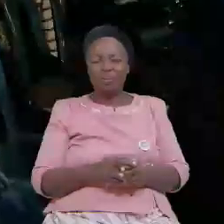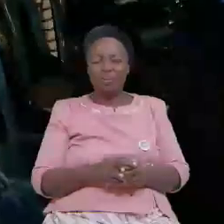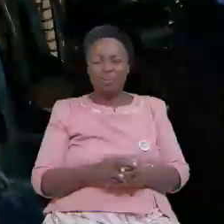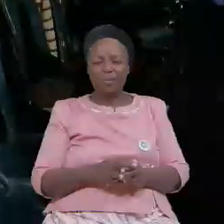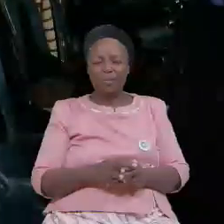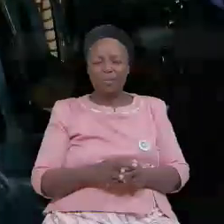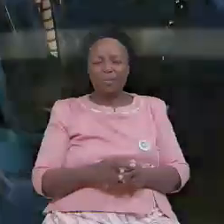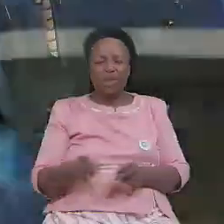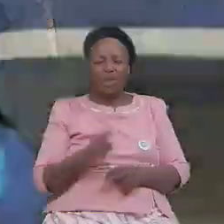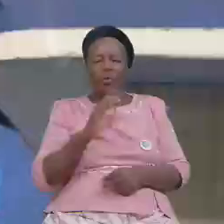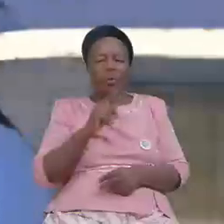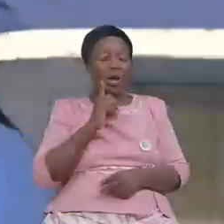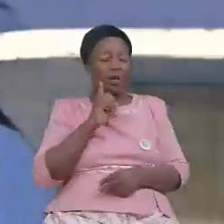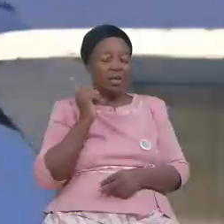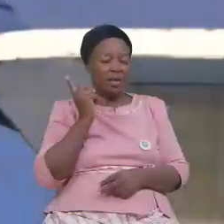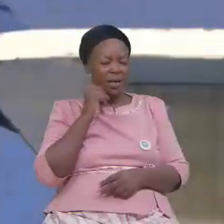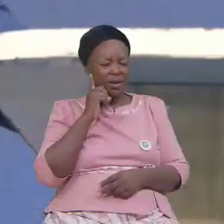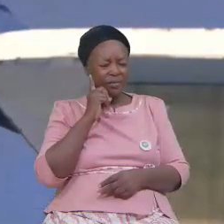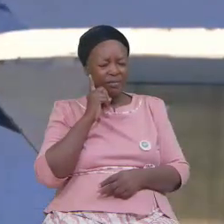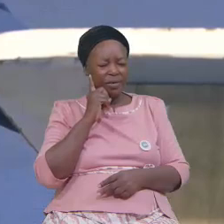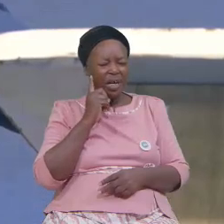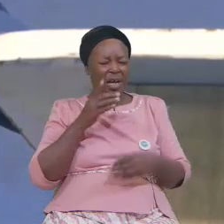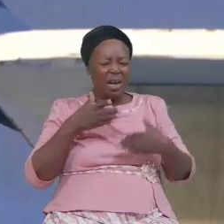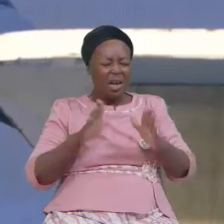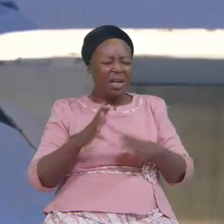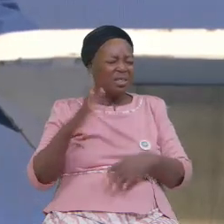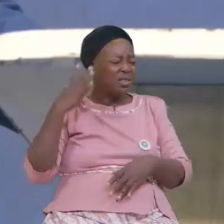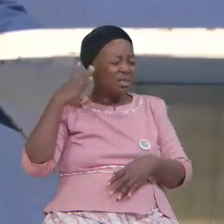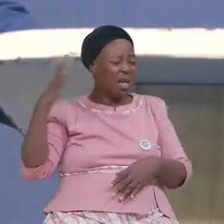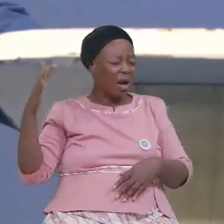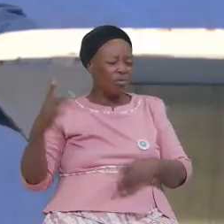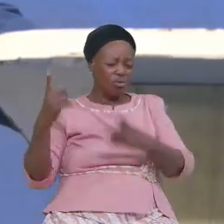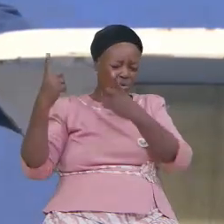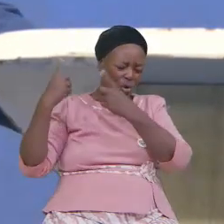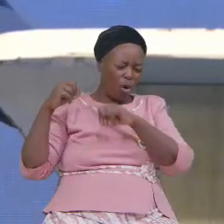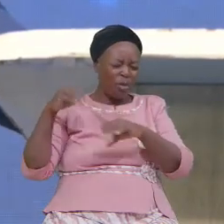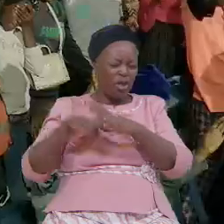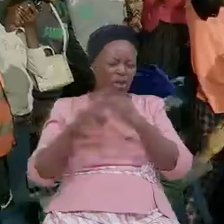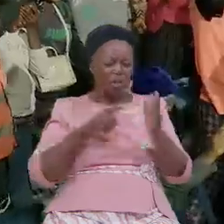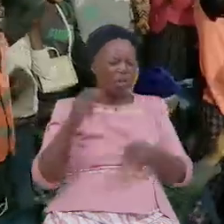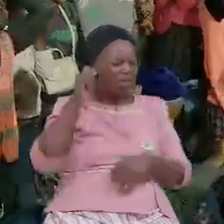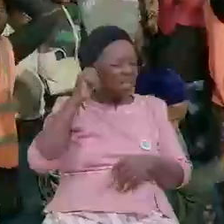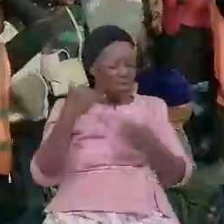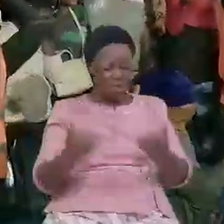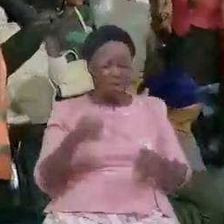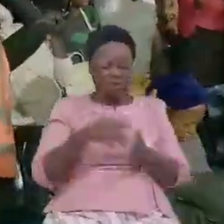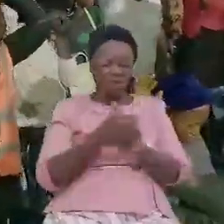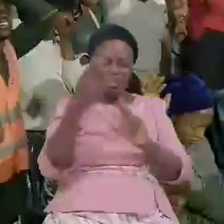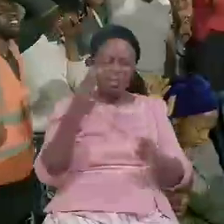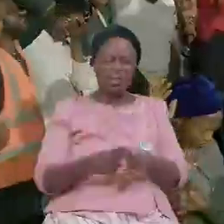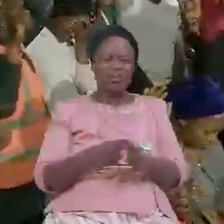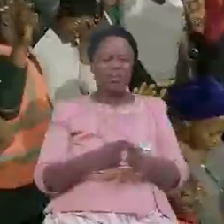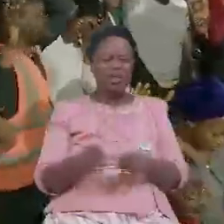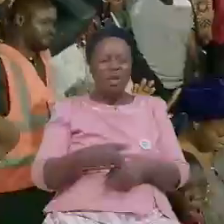Those who are deaf, let sound come into those ears right now. Those